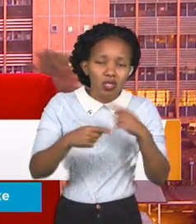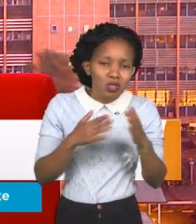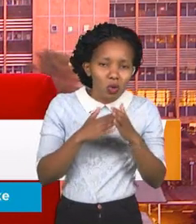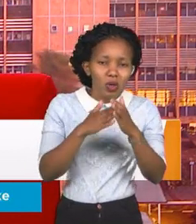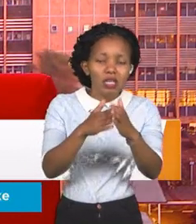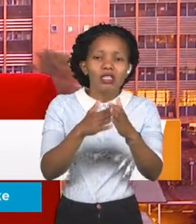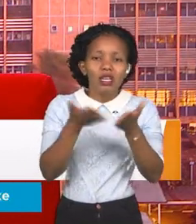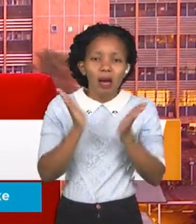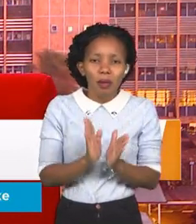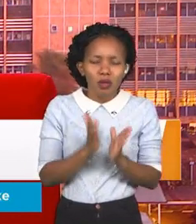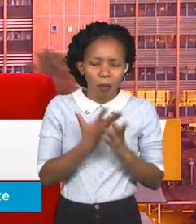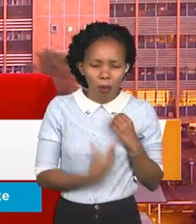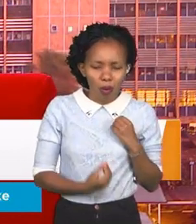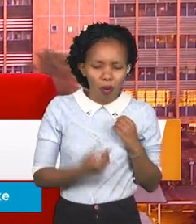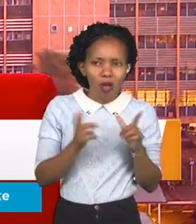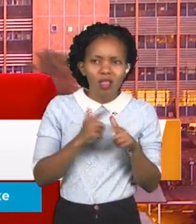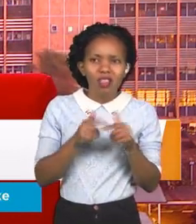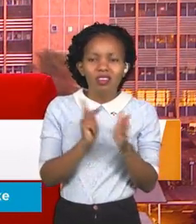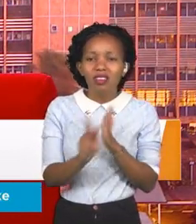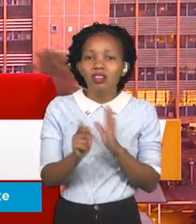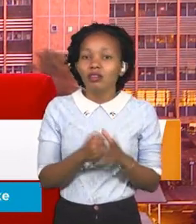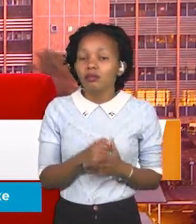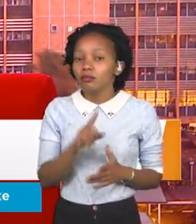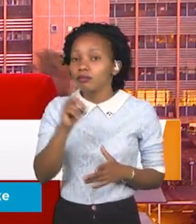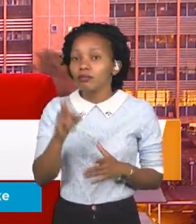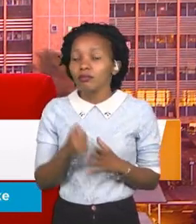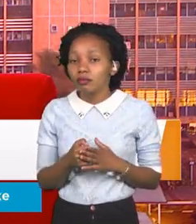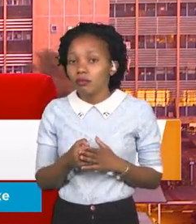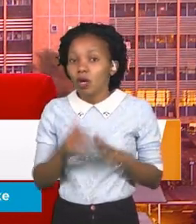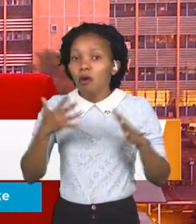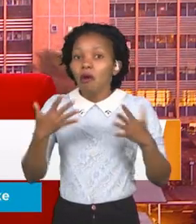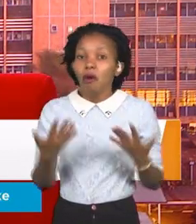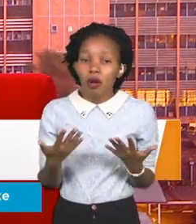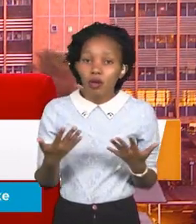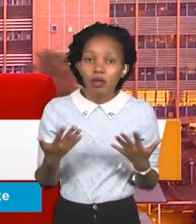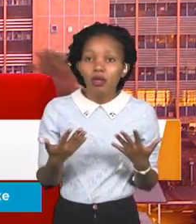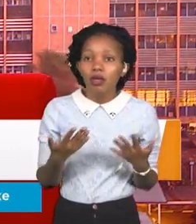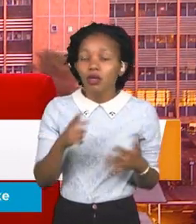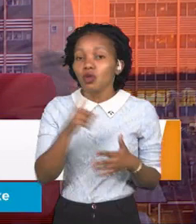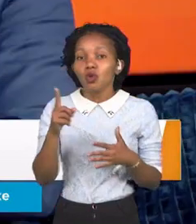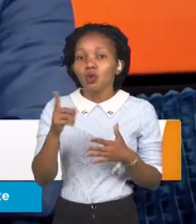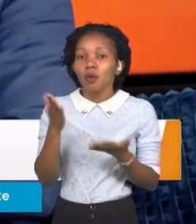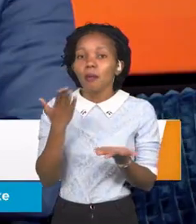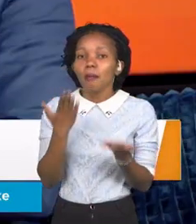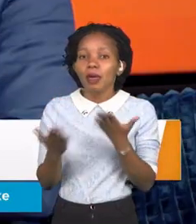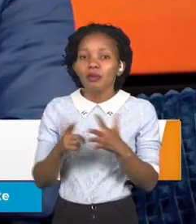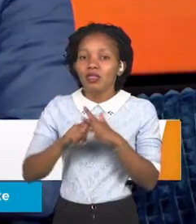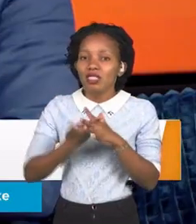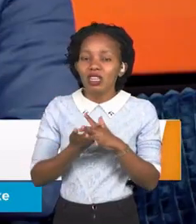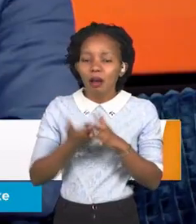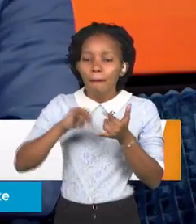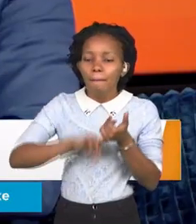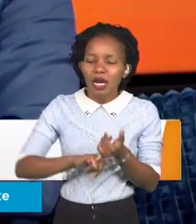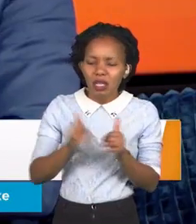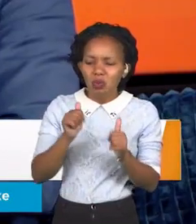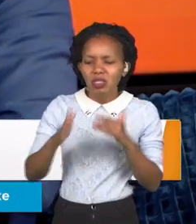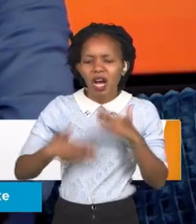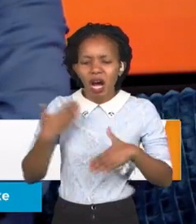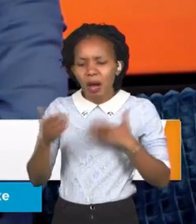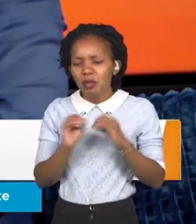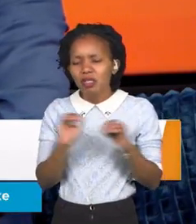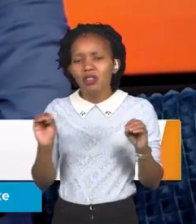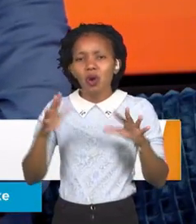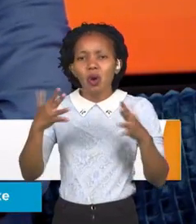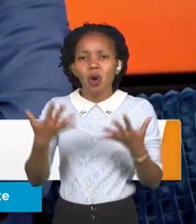leading someone on, frustrate them, and you get killed in the process? Or you get you get into a marriage that you're not happy with, or you get into